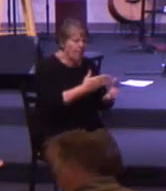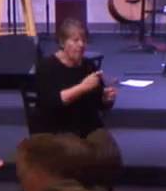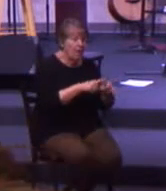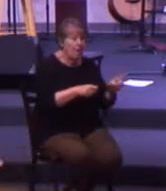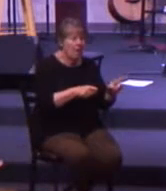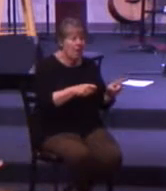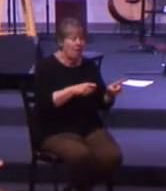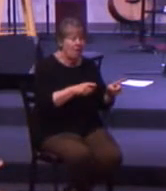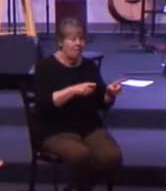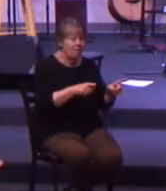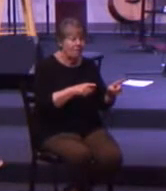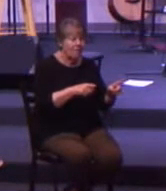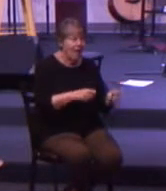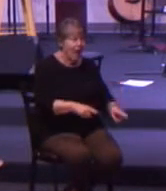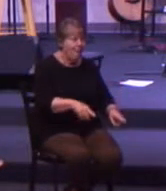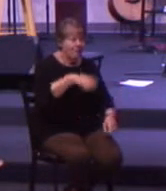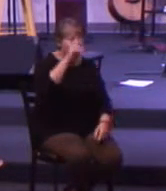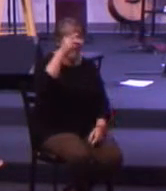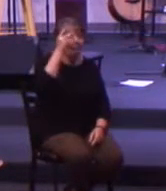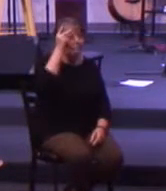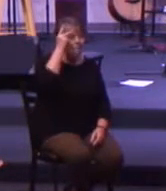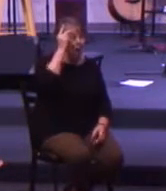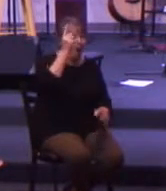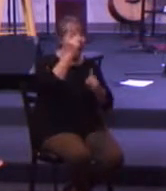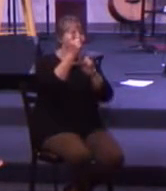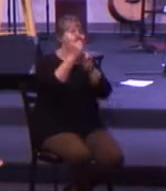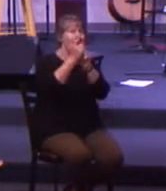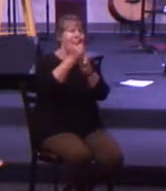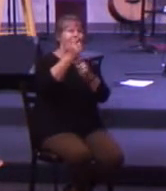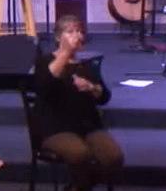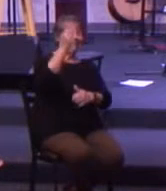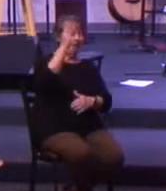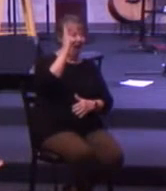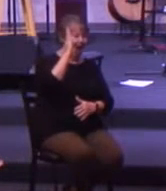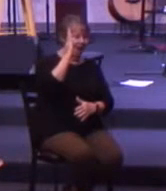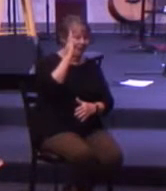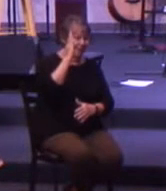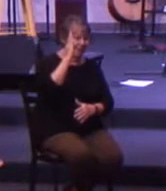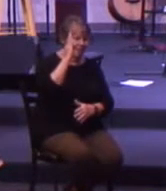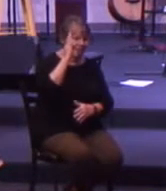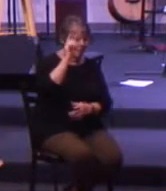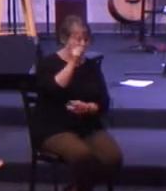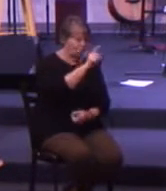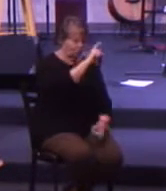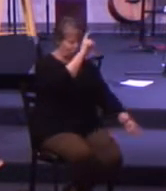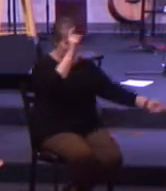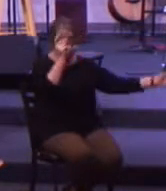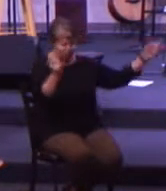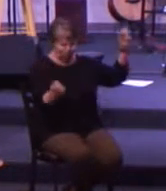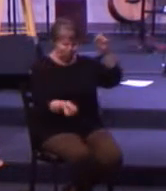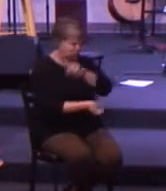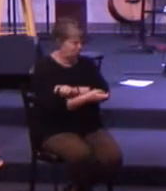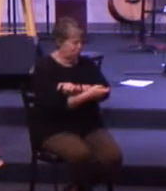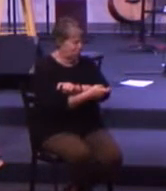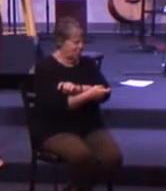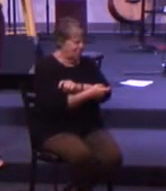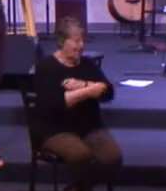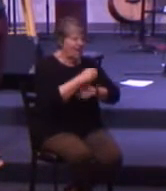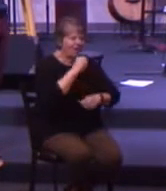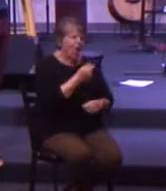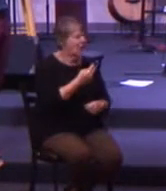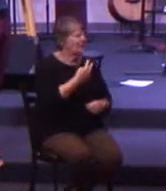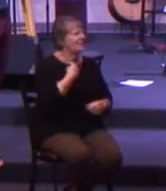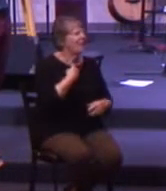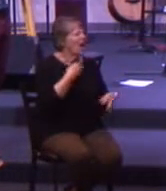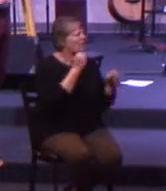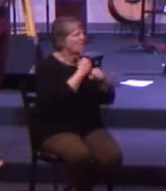profound that he went from being stuck fighting against God to finding the freedom of giving his